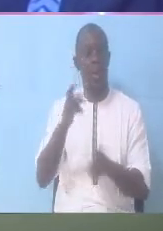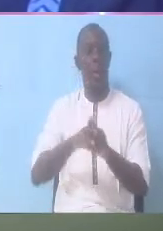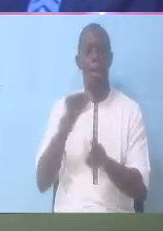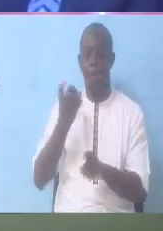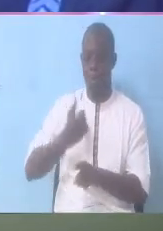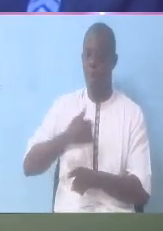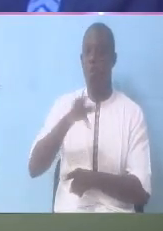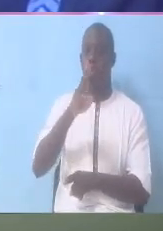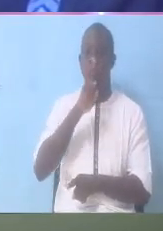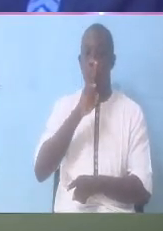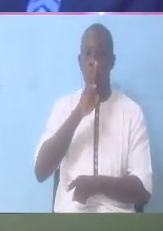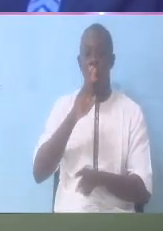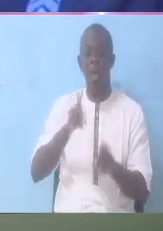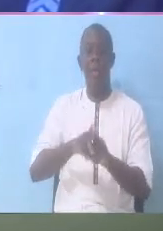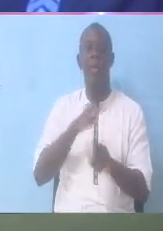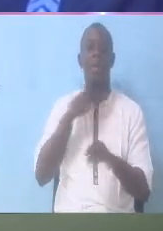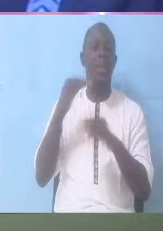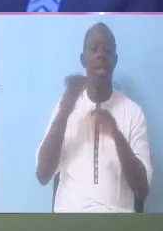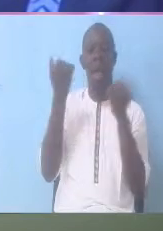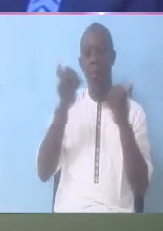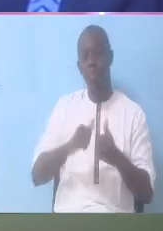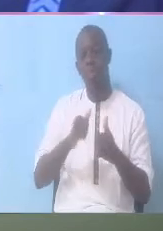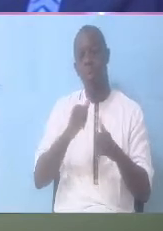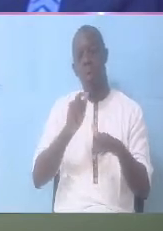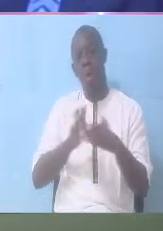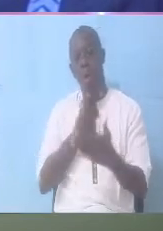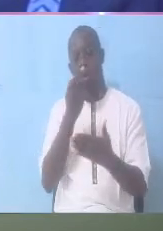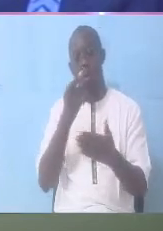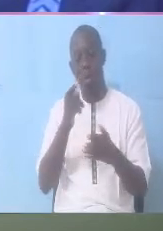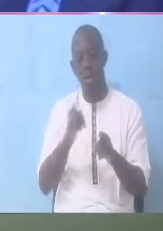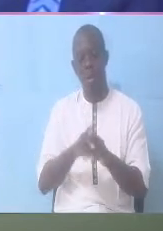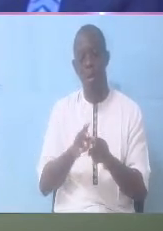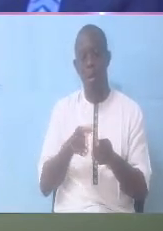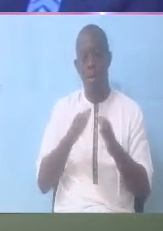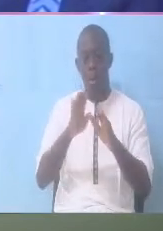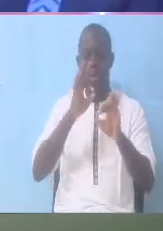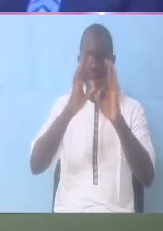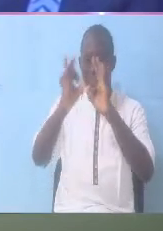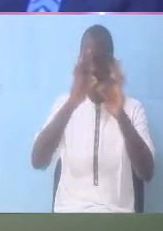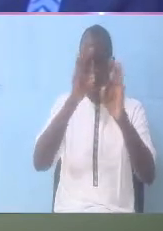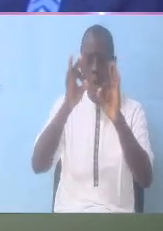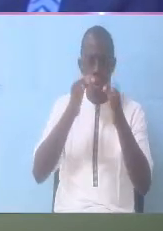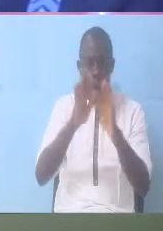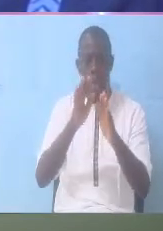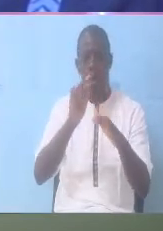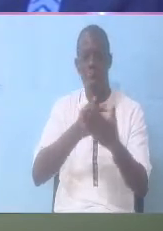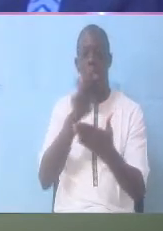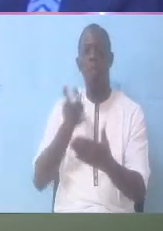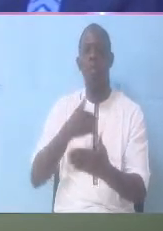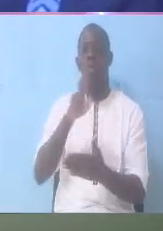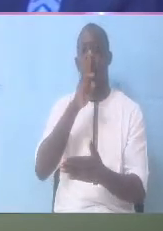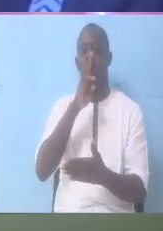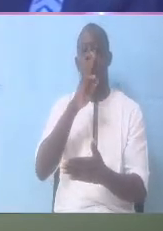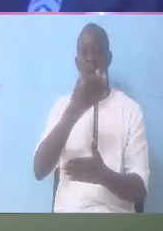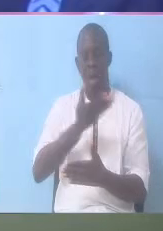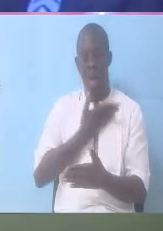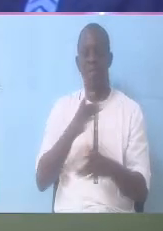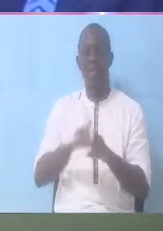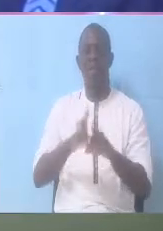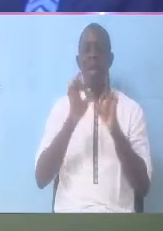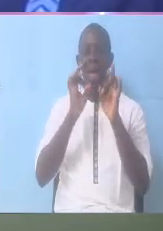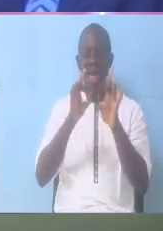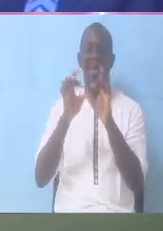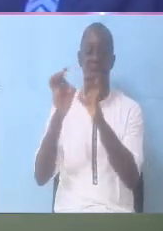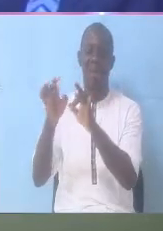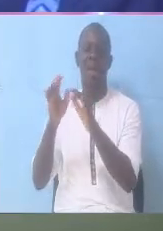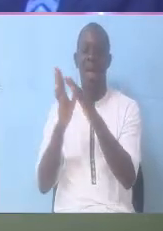on the tribal line. That's the honesty, either on the tribal line or people that had difference with Tumbul. Between